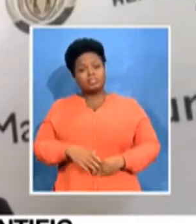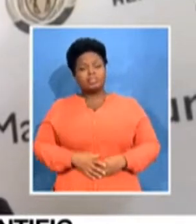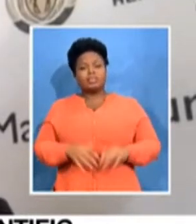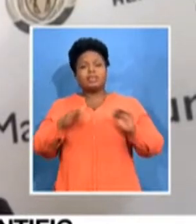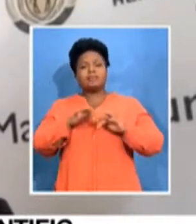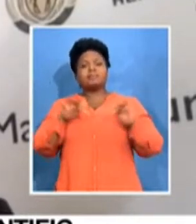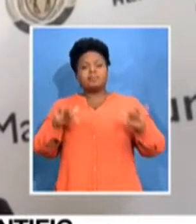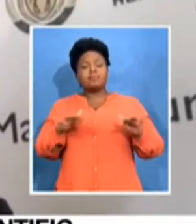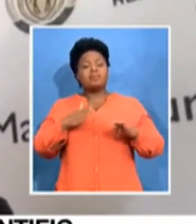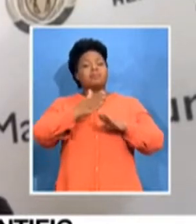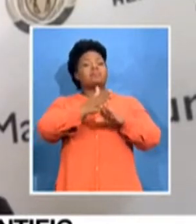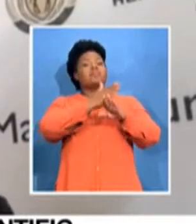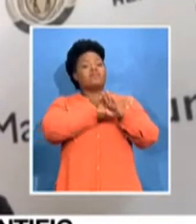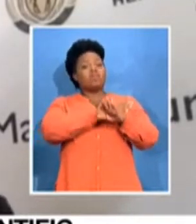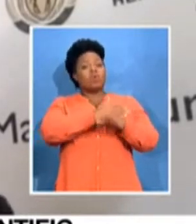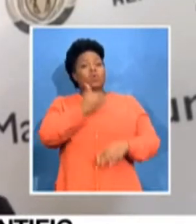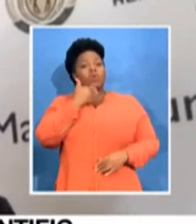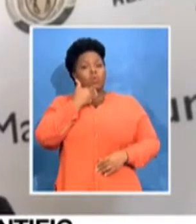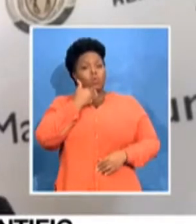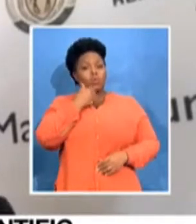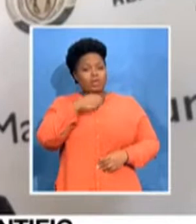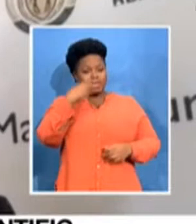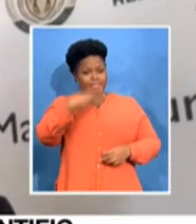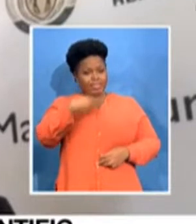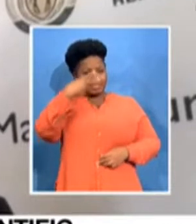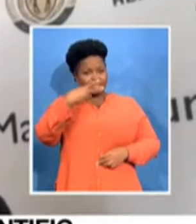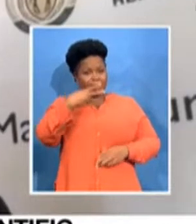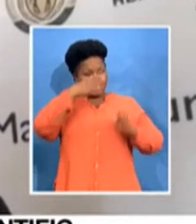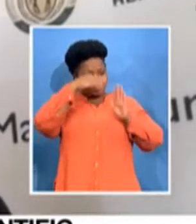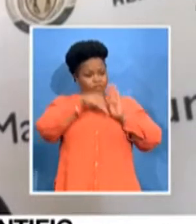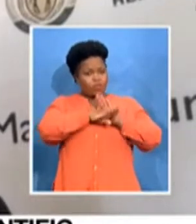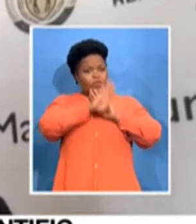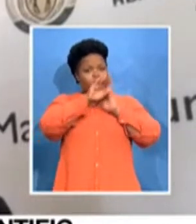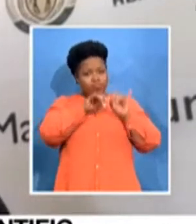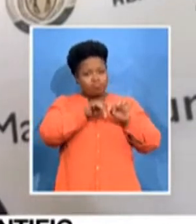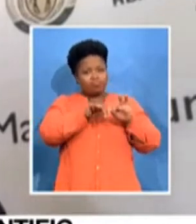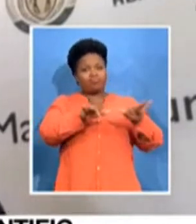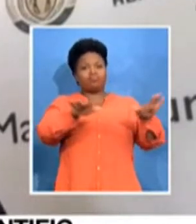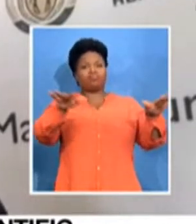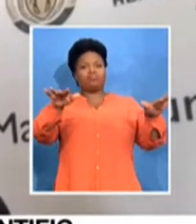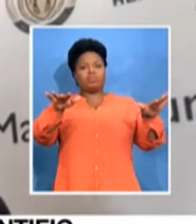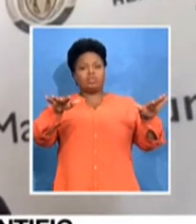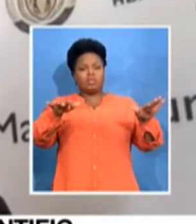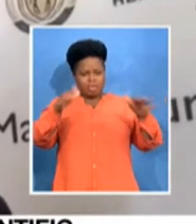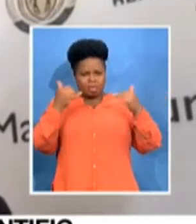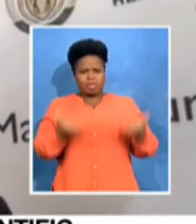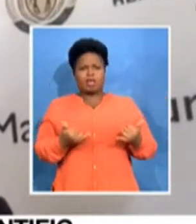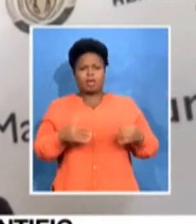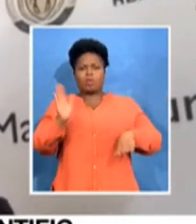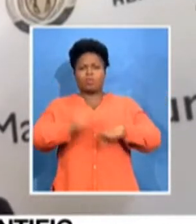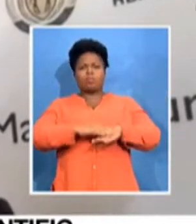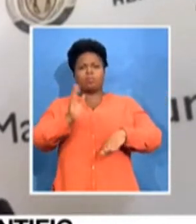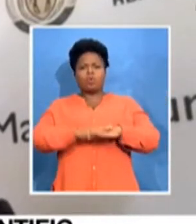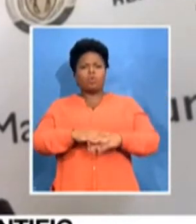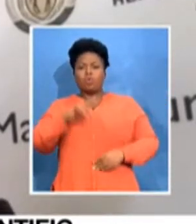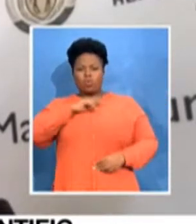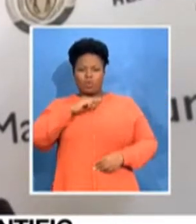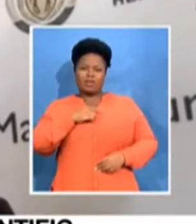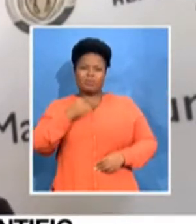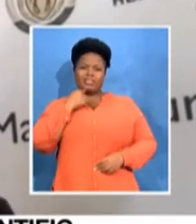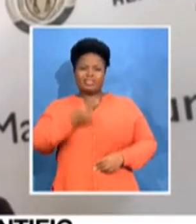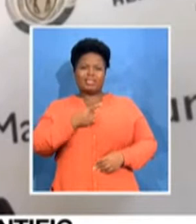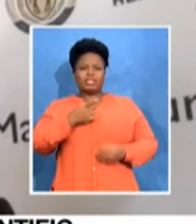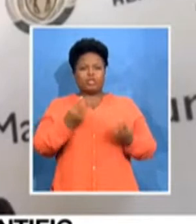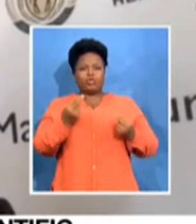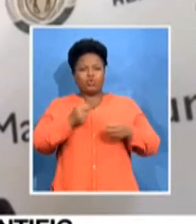wave, which was now dominated by what we have been referring to as the new variant,